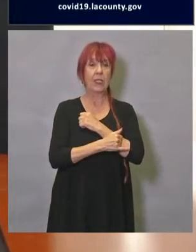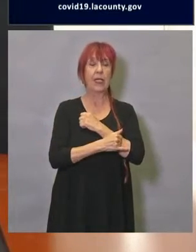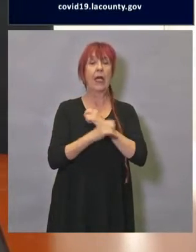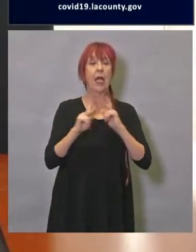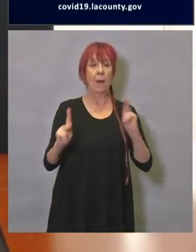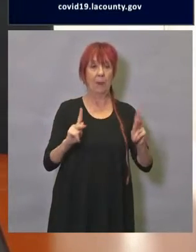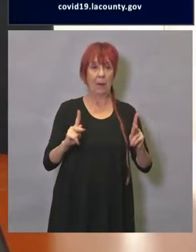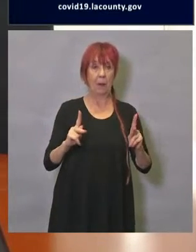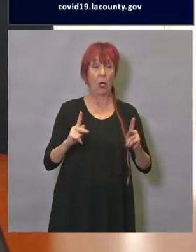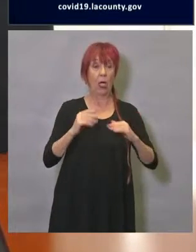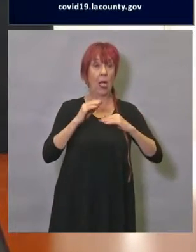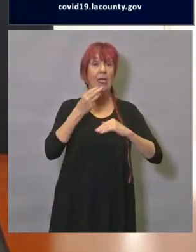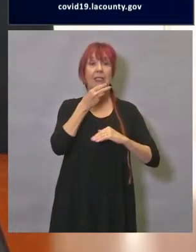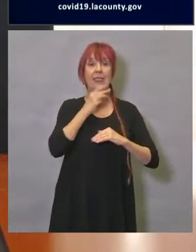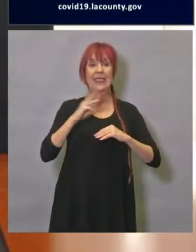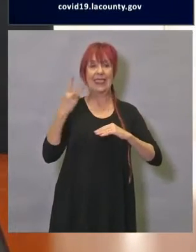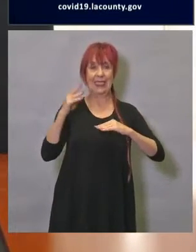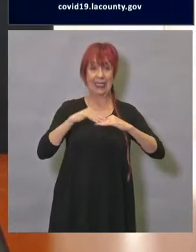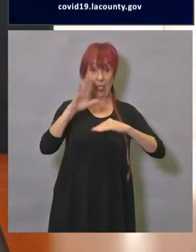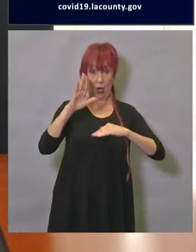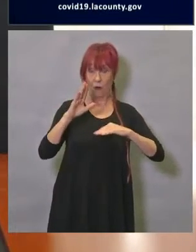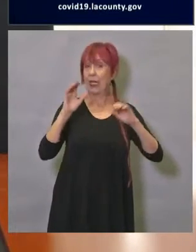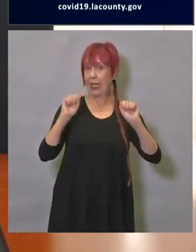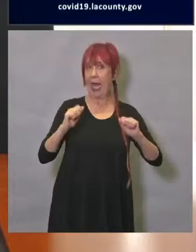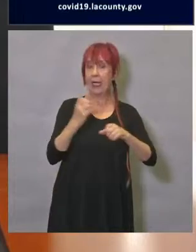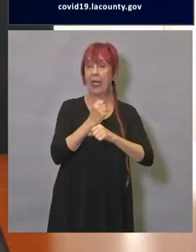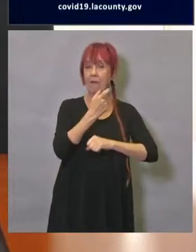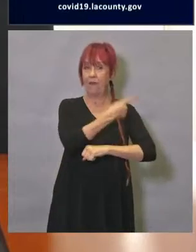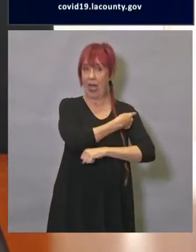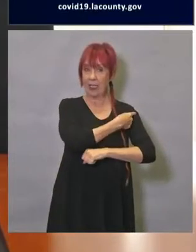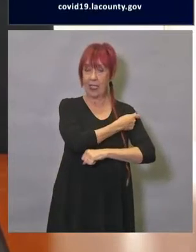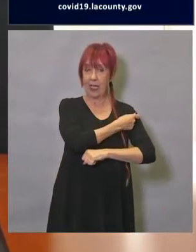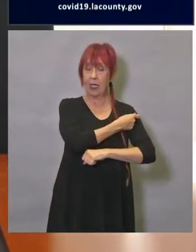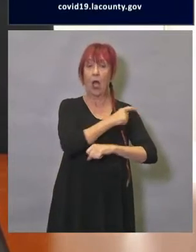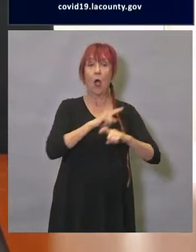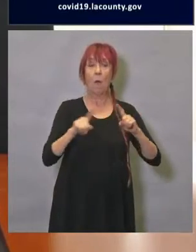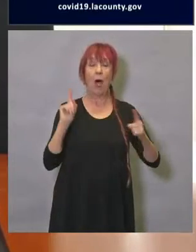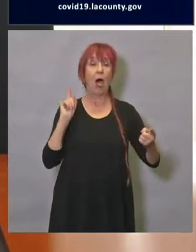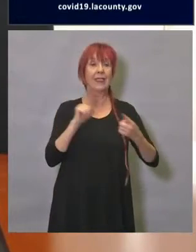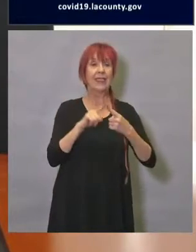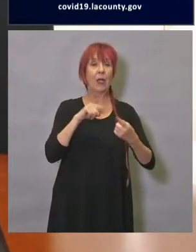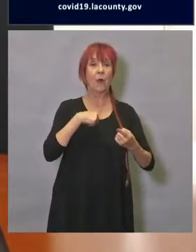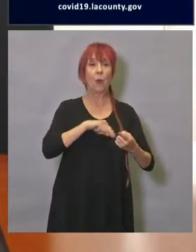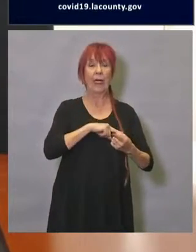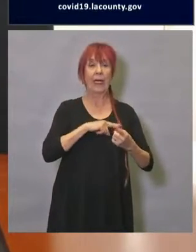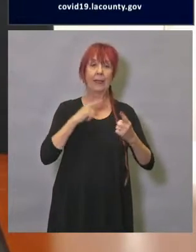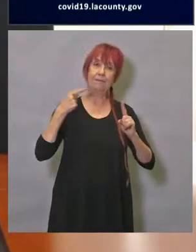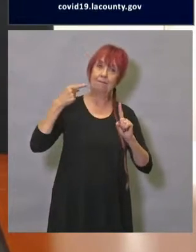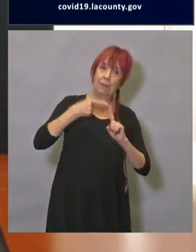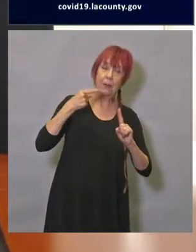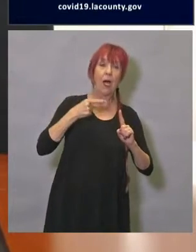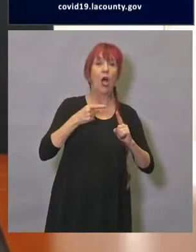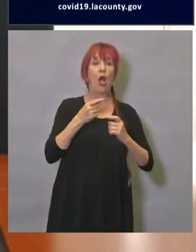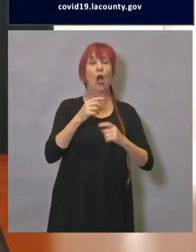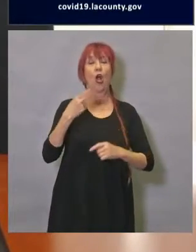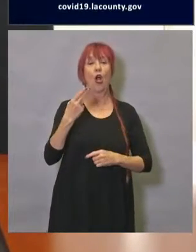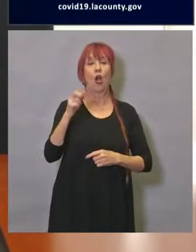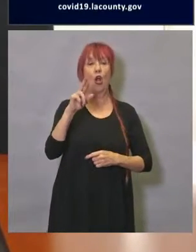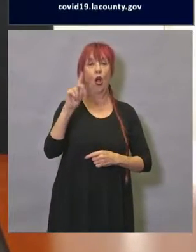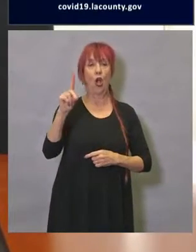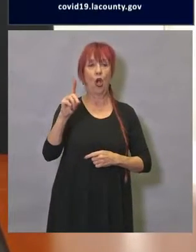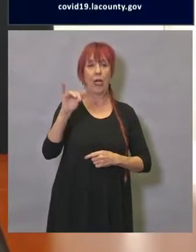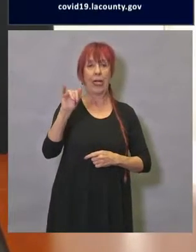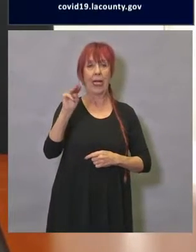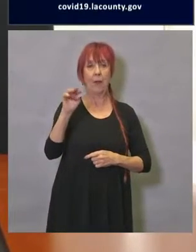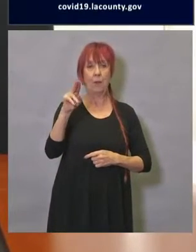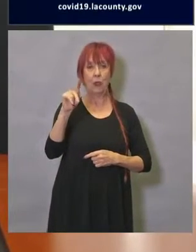are eligible to be vaccinated, until we reach that critical point of herd immunity, COVID-19 testing remains one